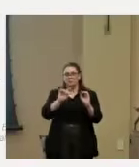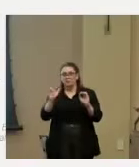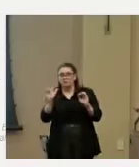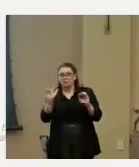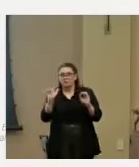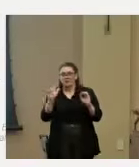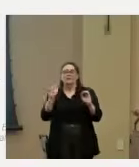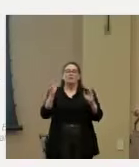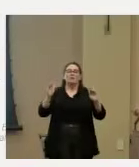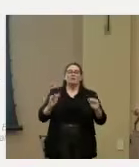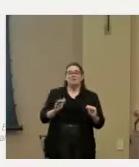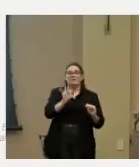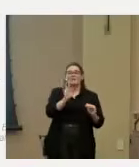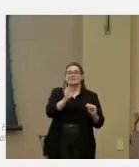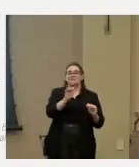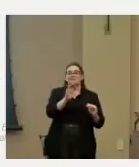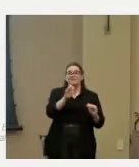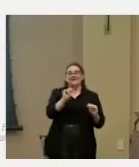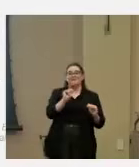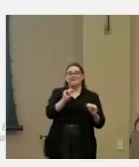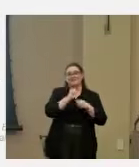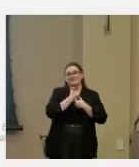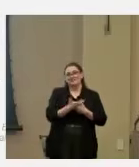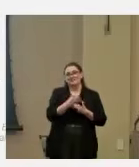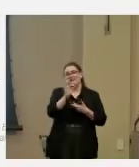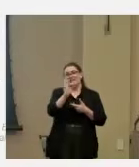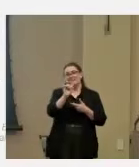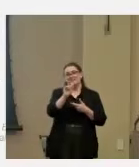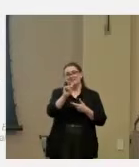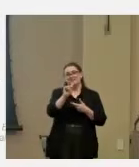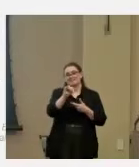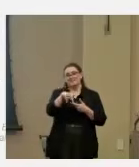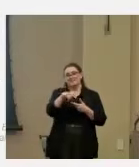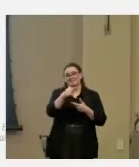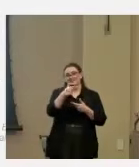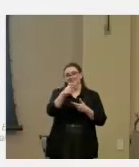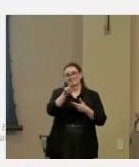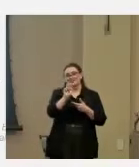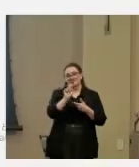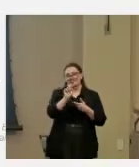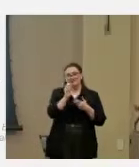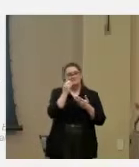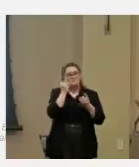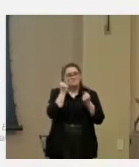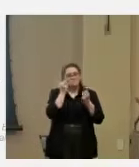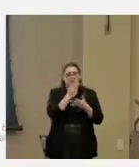FACIT fatigue. As you all know, fatigue is a major factor in lupus that can be very debilitating, that may not be